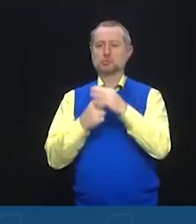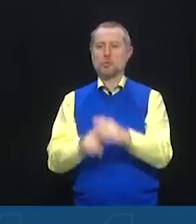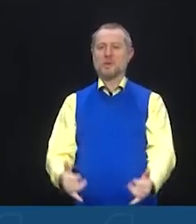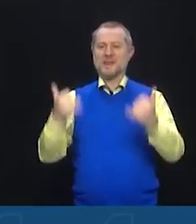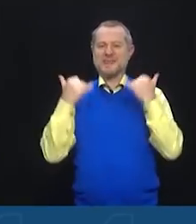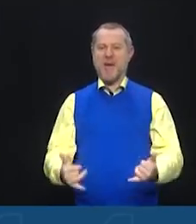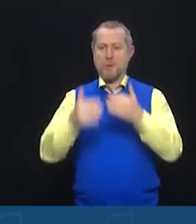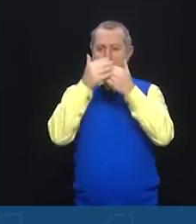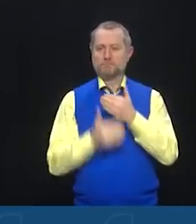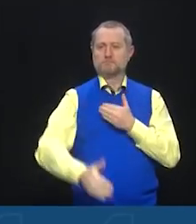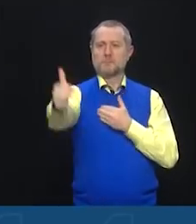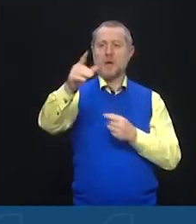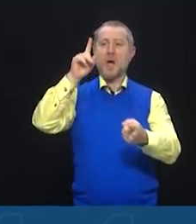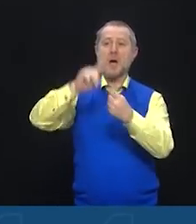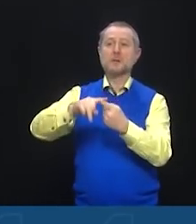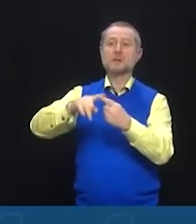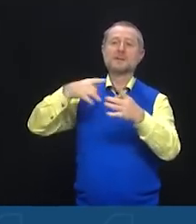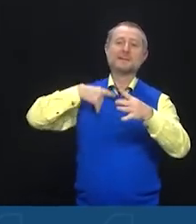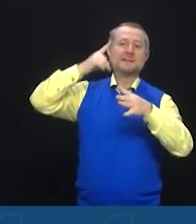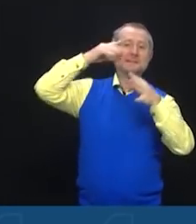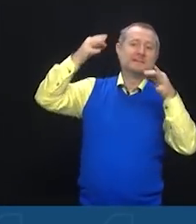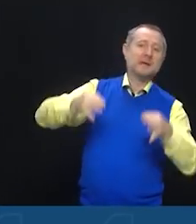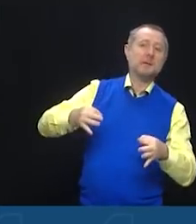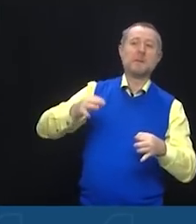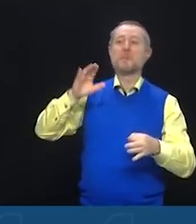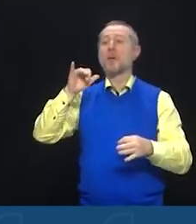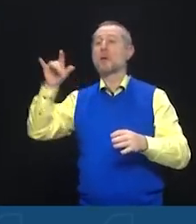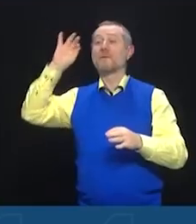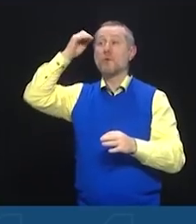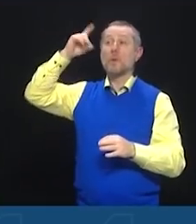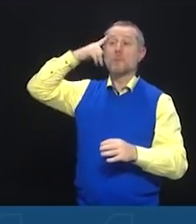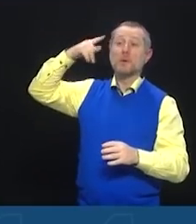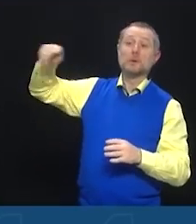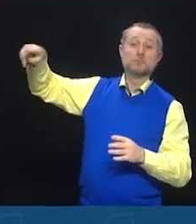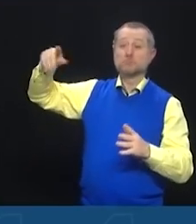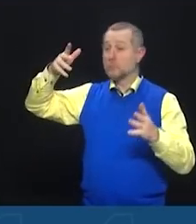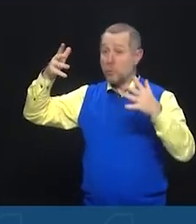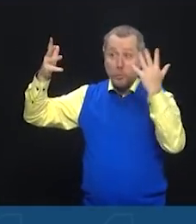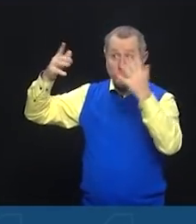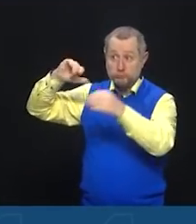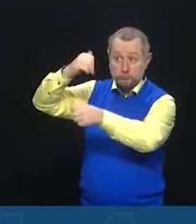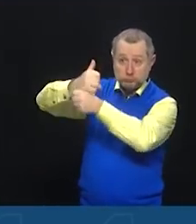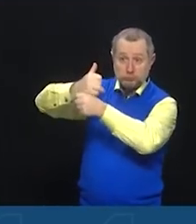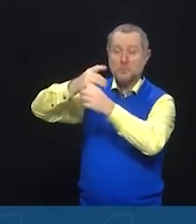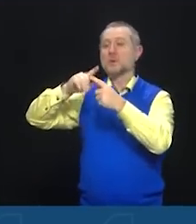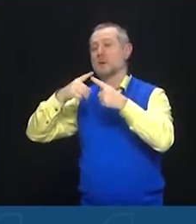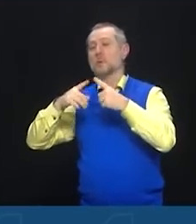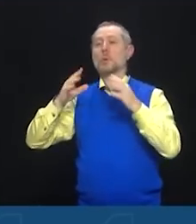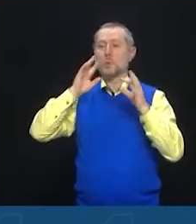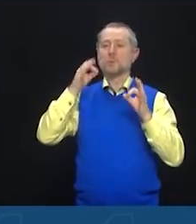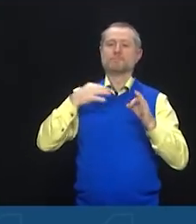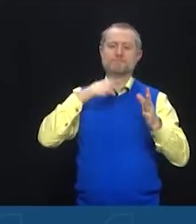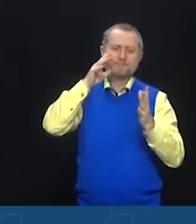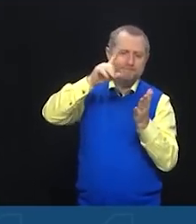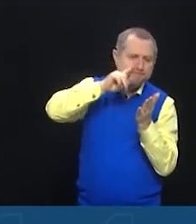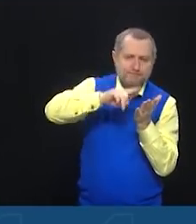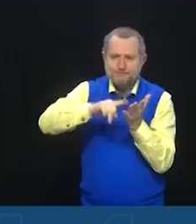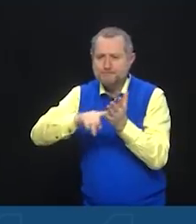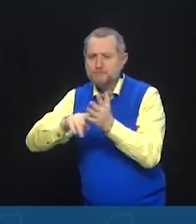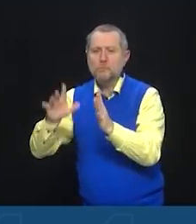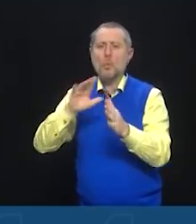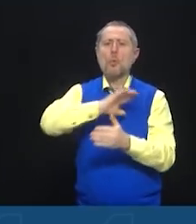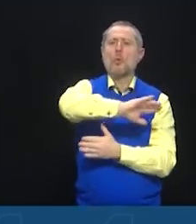the sanctions imposed by the federal government are no longer in effect, that we are going to be reviewing all of our